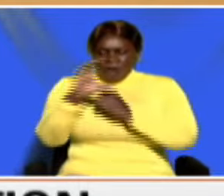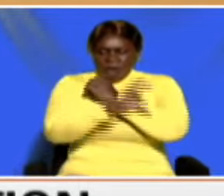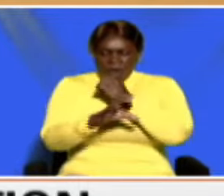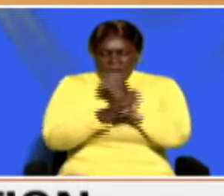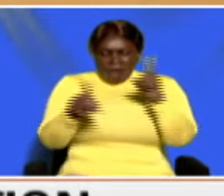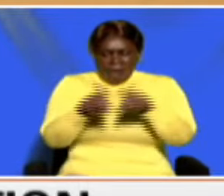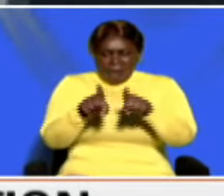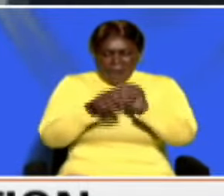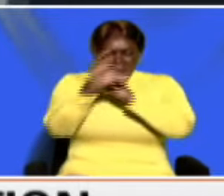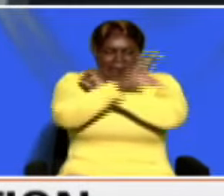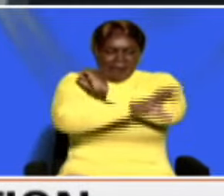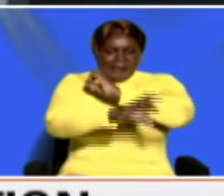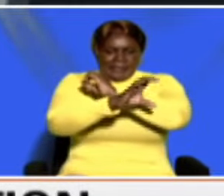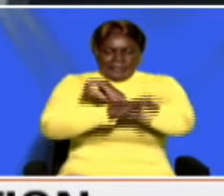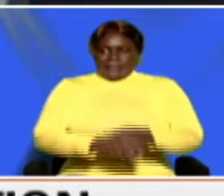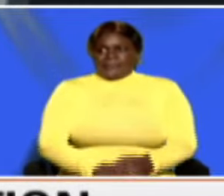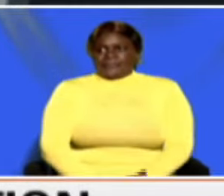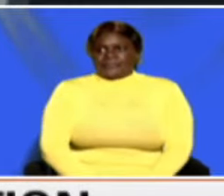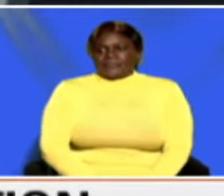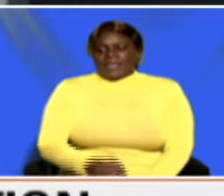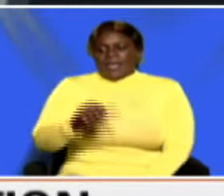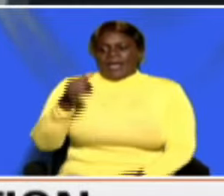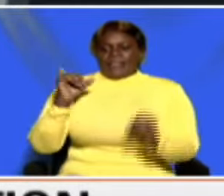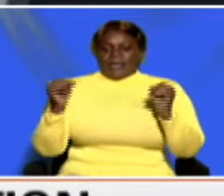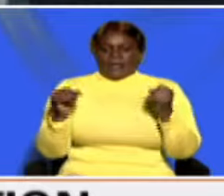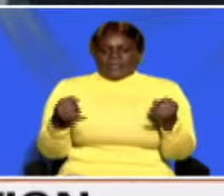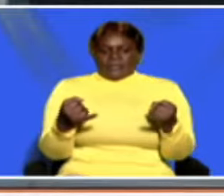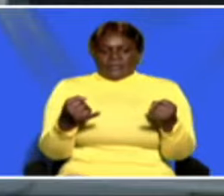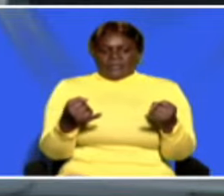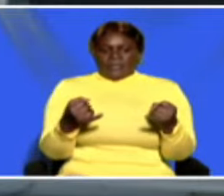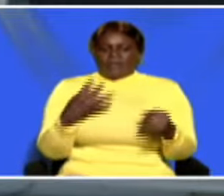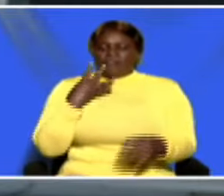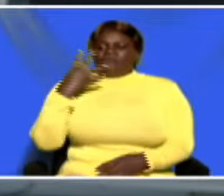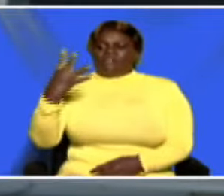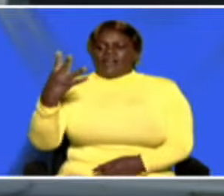itself. And in other news, over